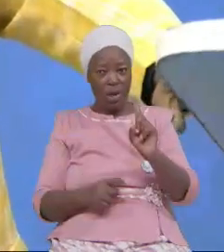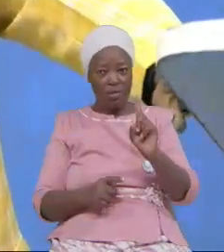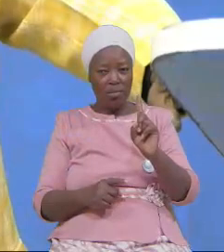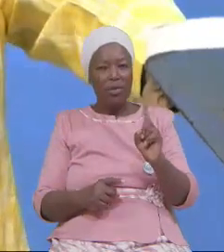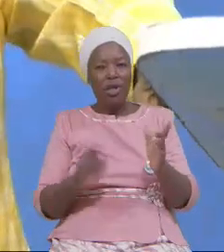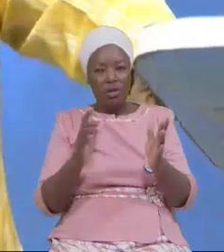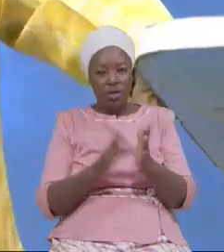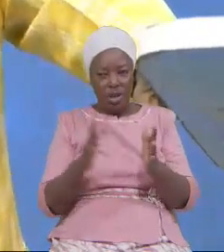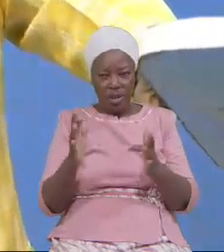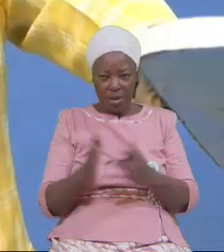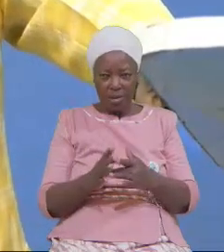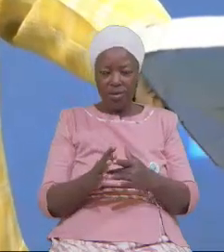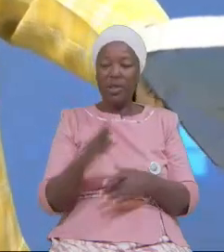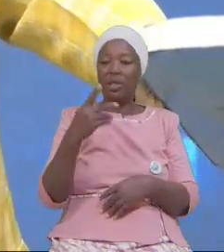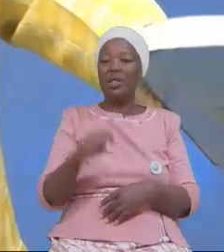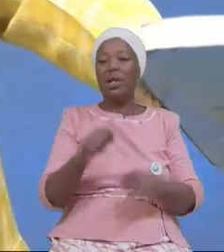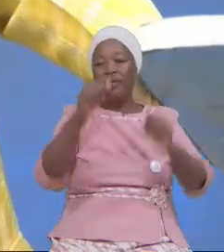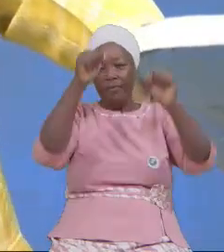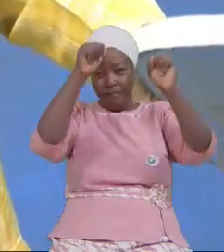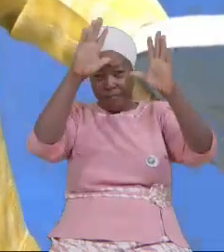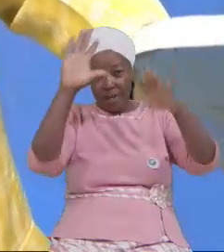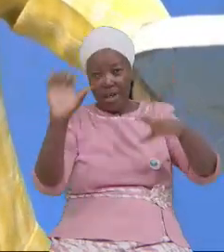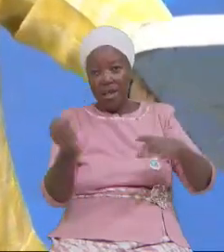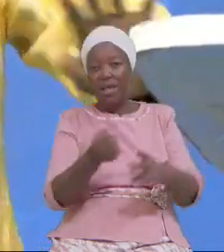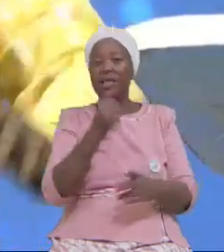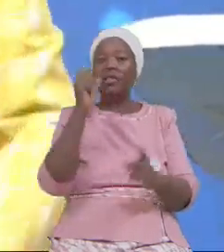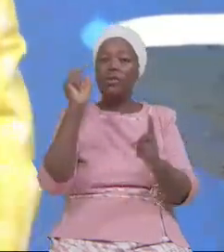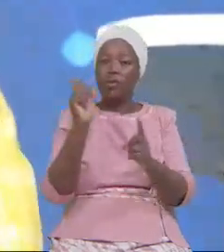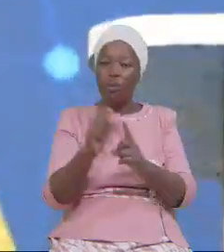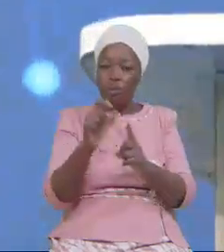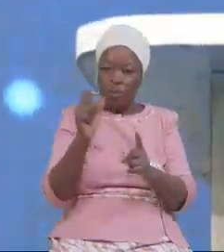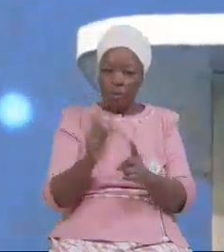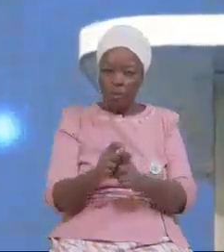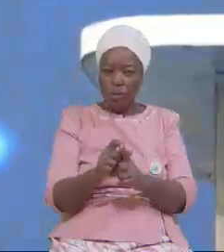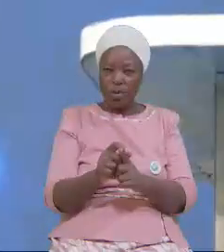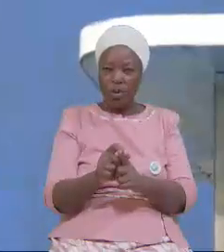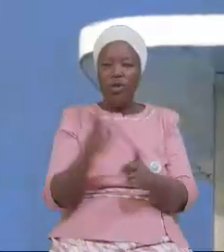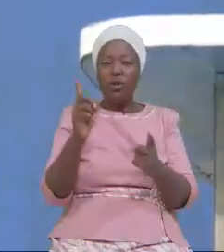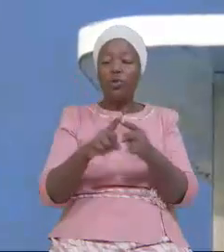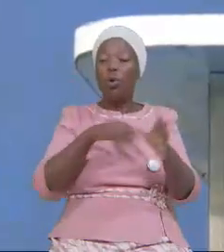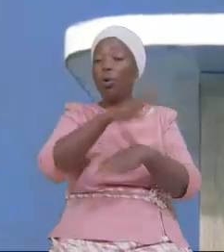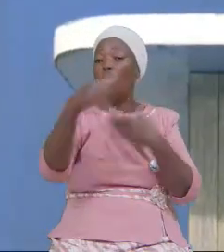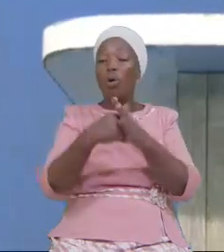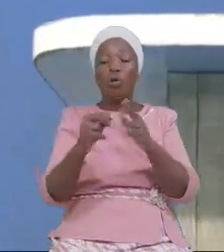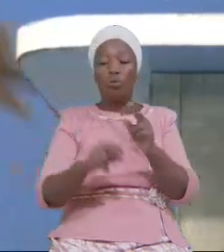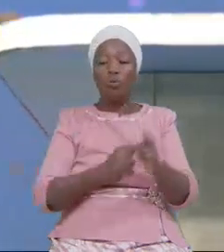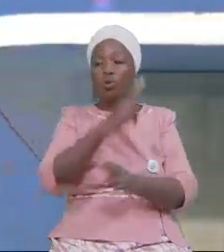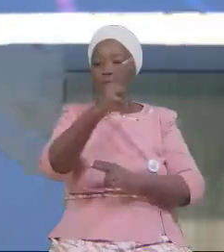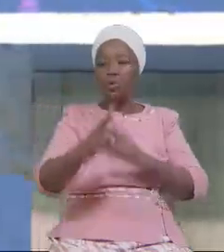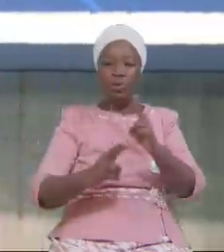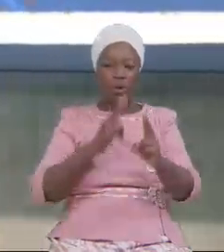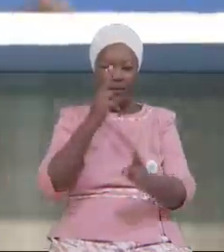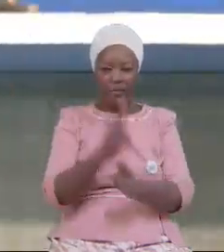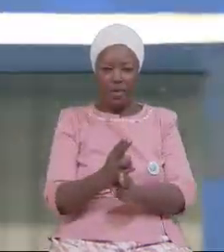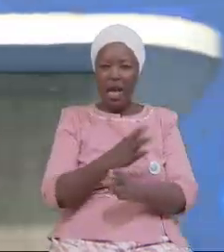Jesus, the Father's word to the whole universe and to you. Anything